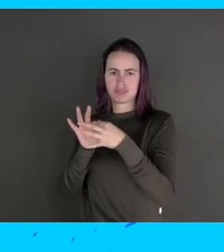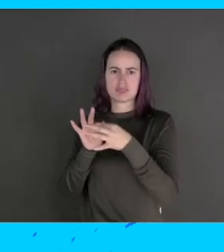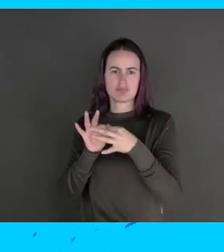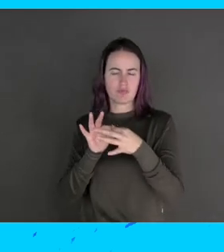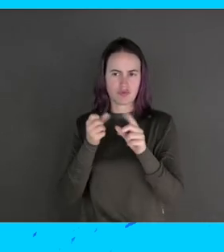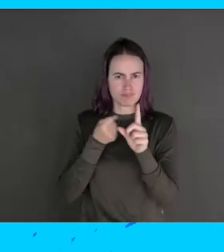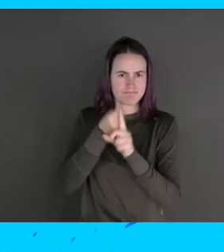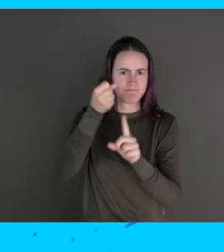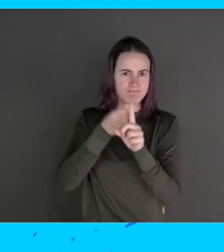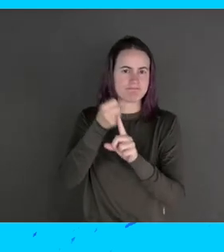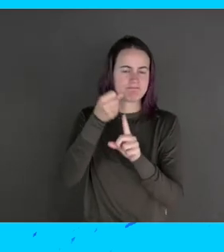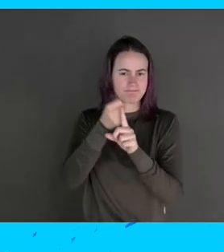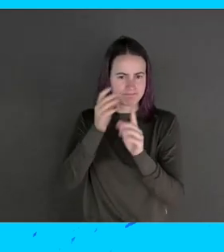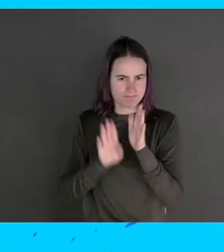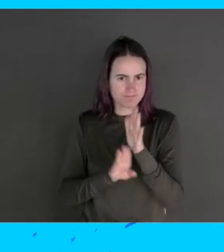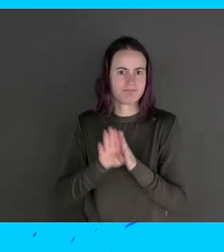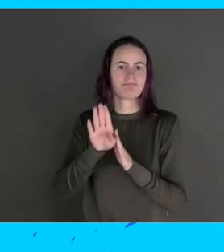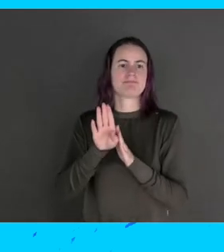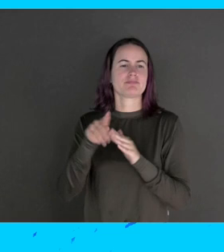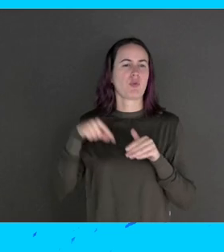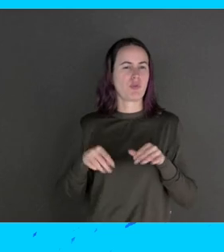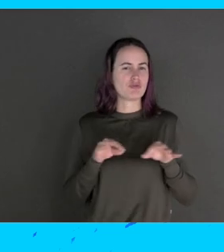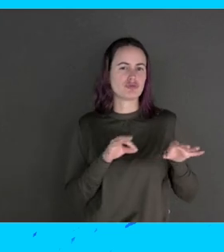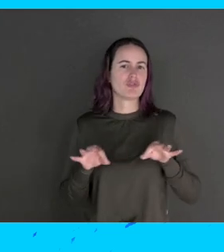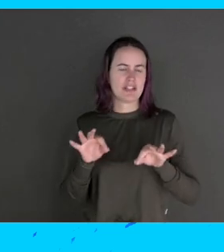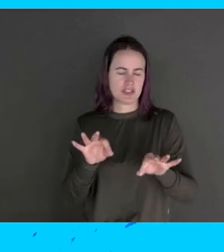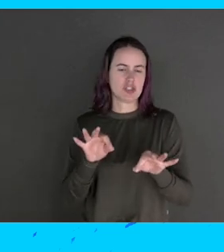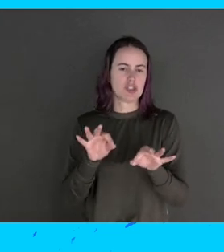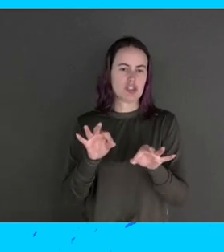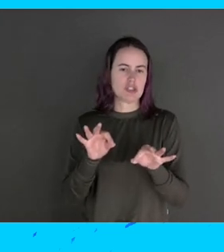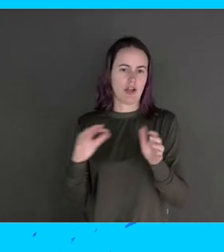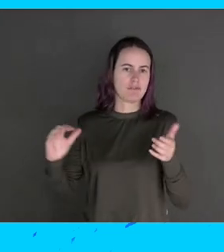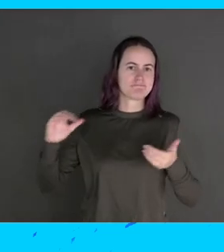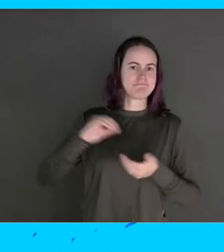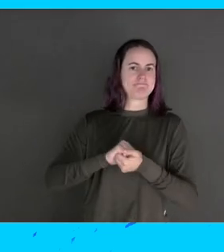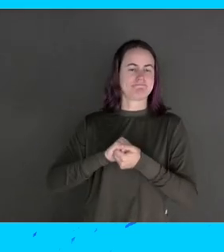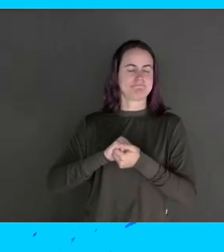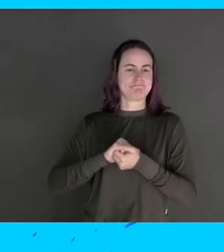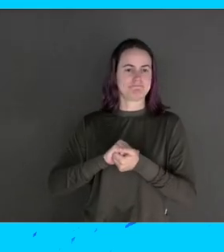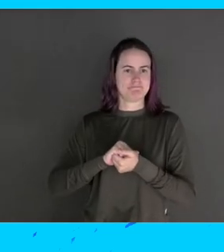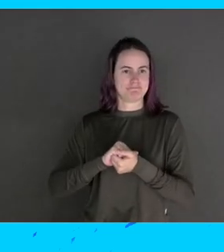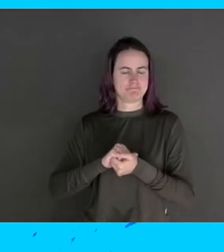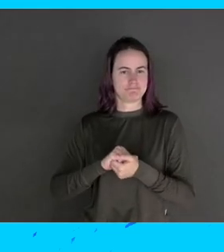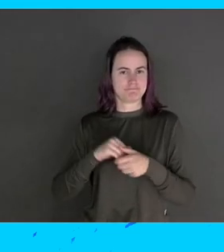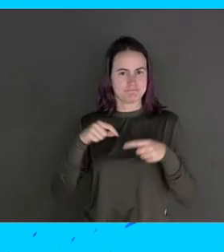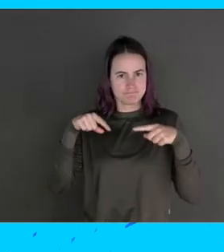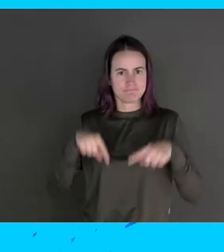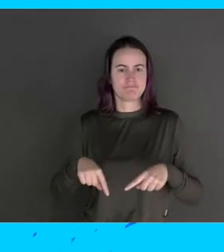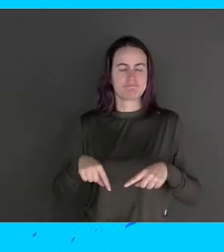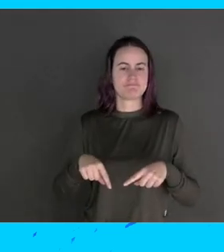territories. And this is the strategy that worked for us in Pro Familia Youth,